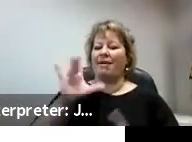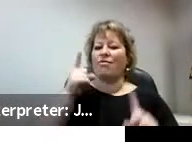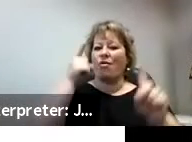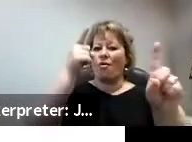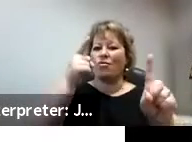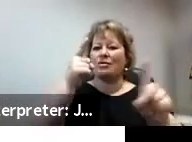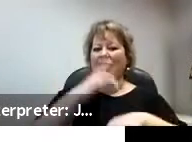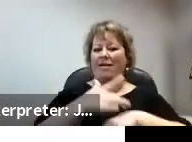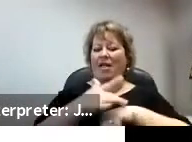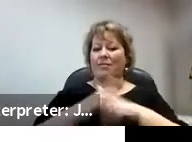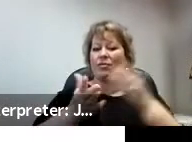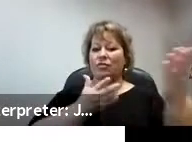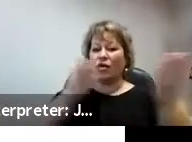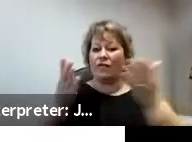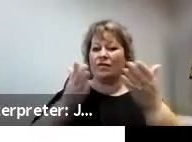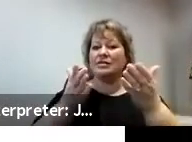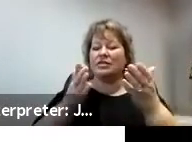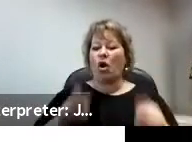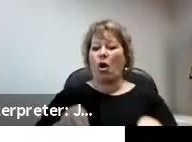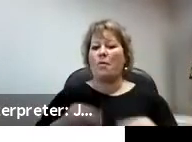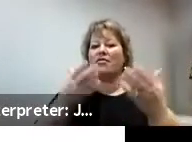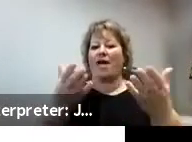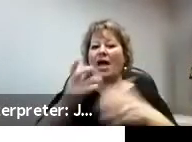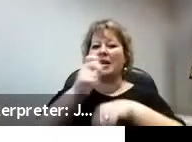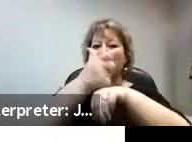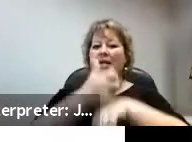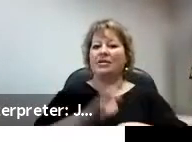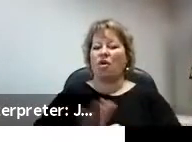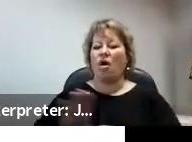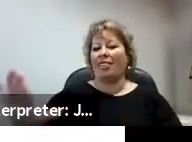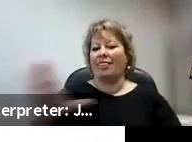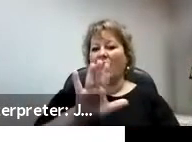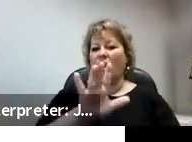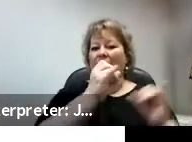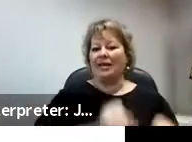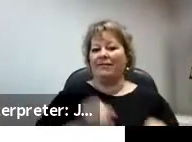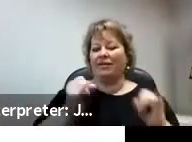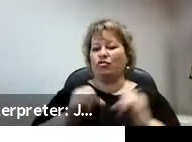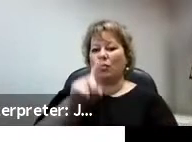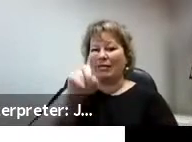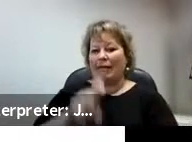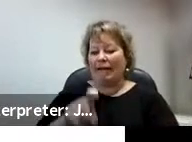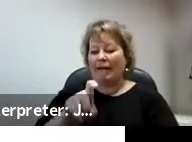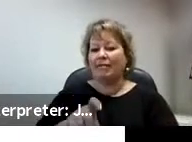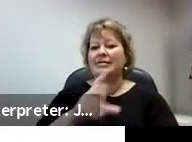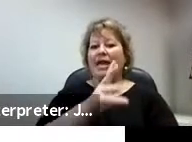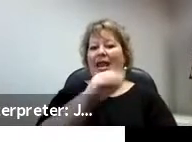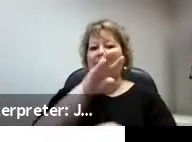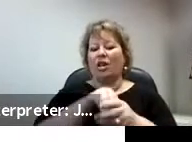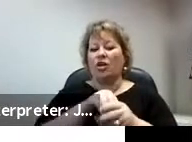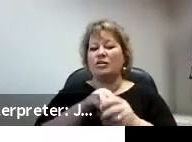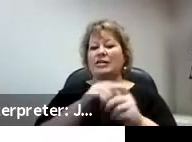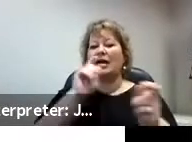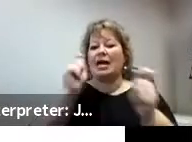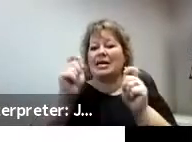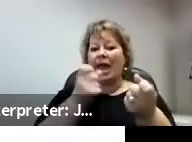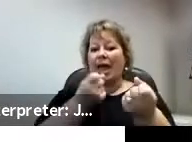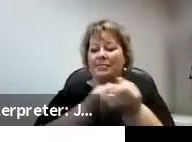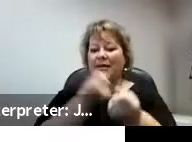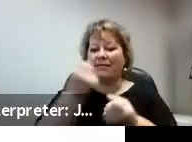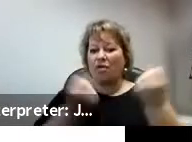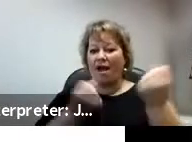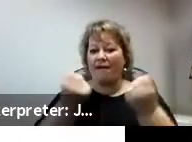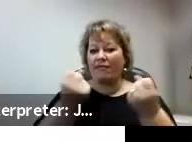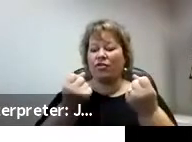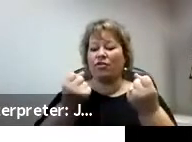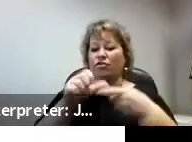Available services are provided based on the individual needs of the consumer and include adaptive driver